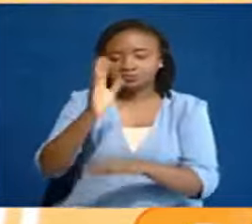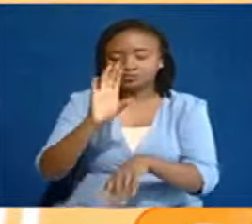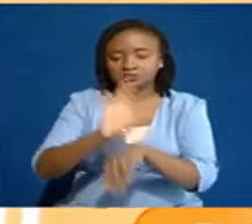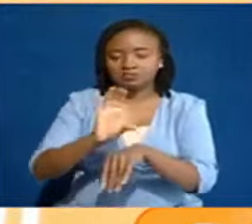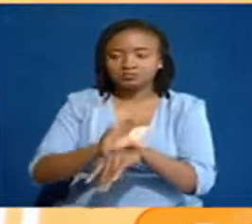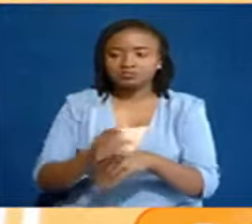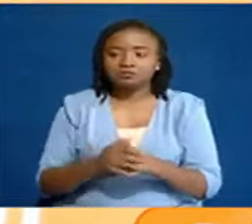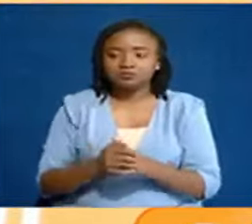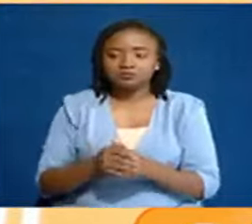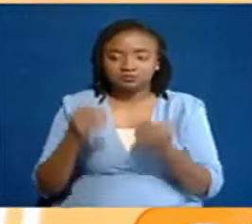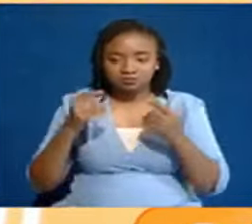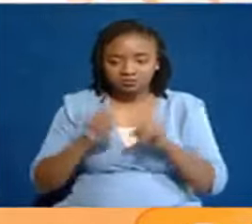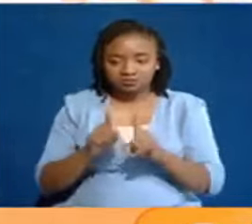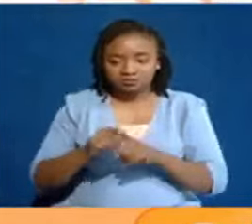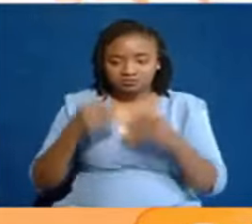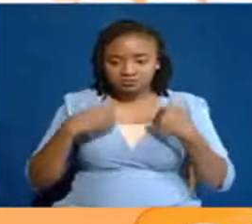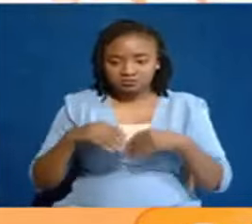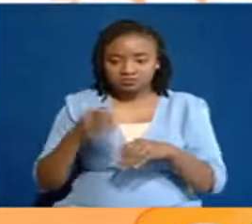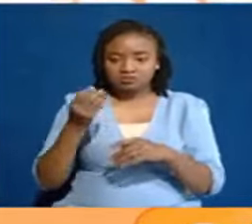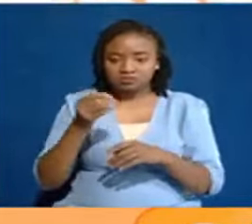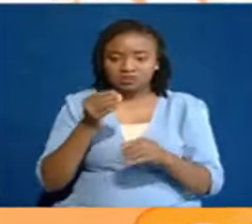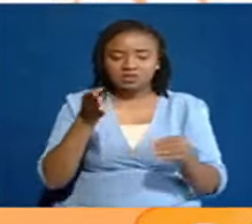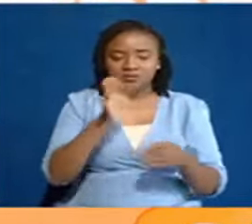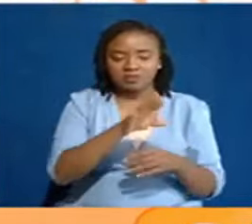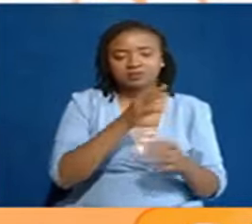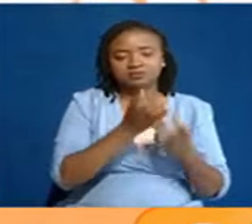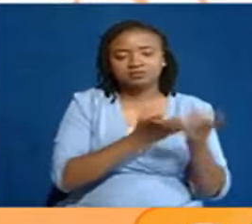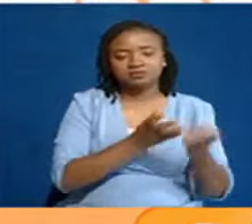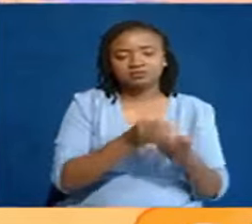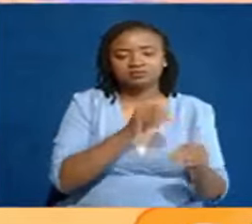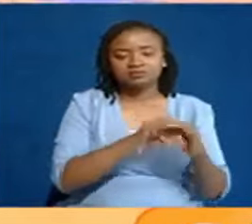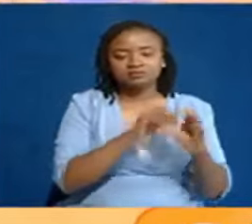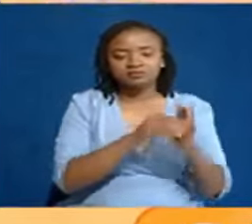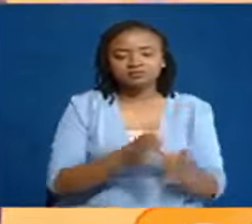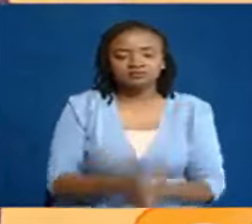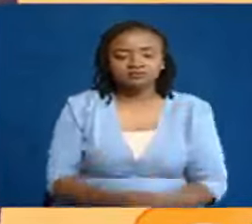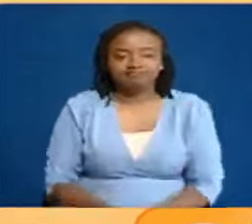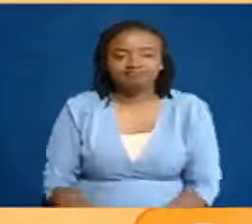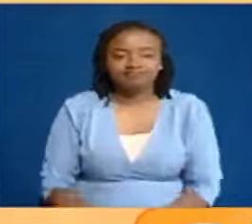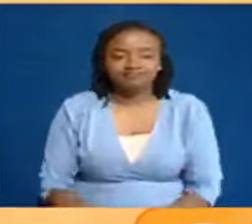invest back in my business. Steve Shitera, Citizen TV, Nairobi.